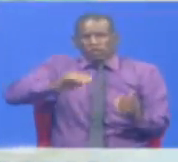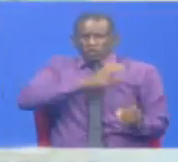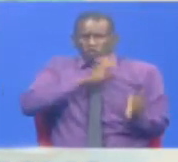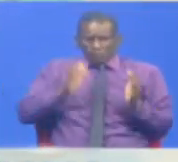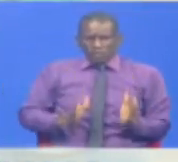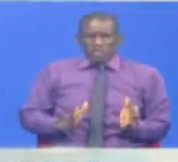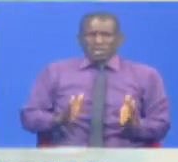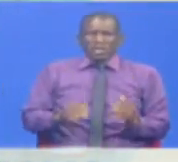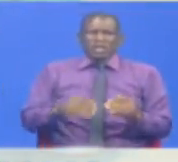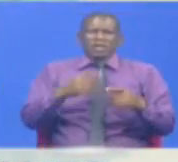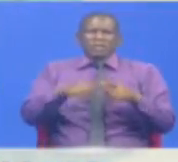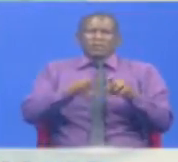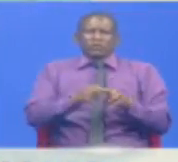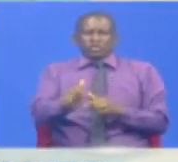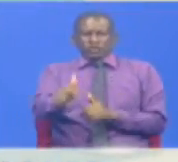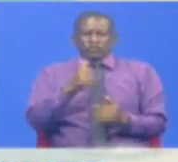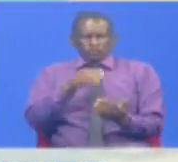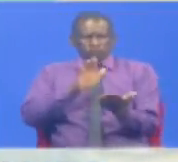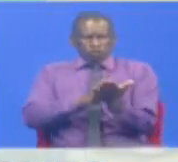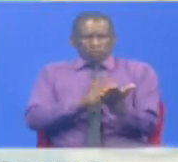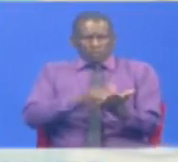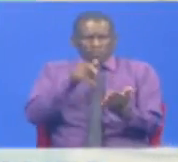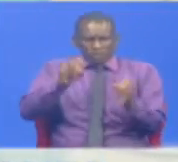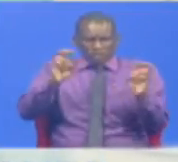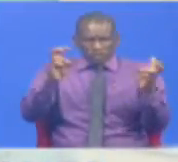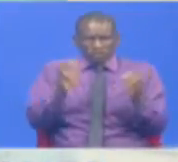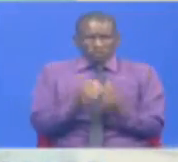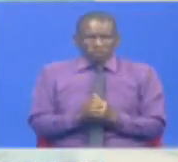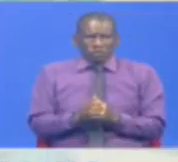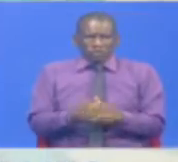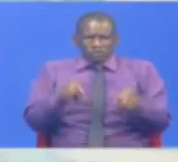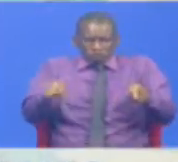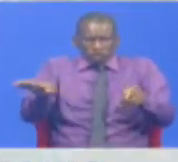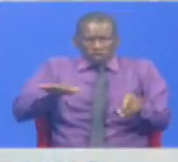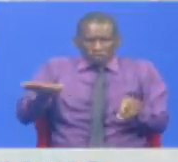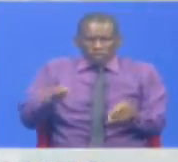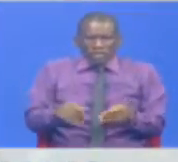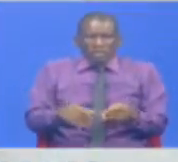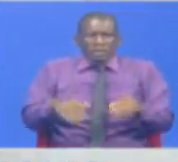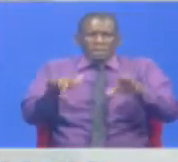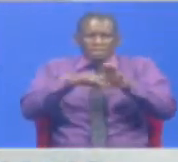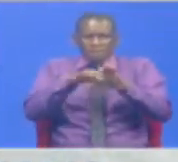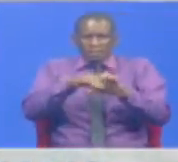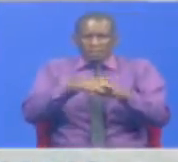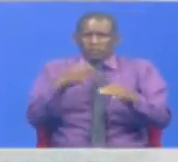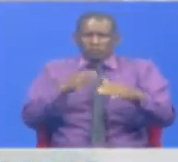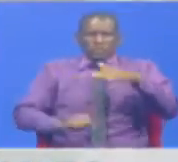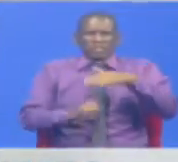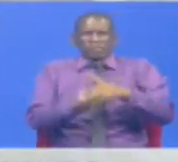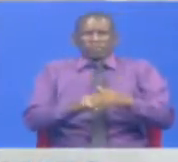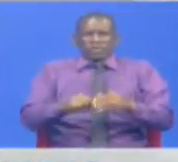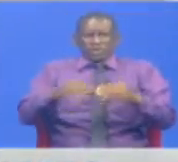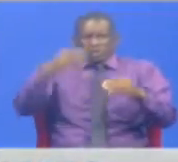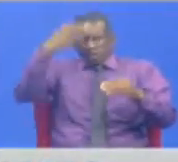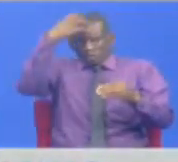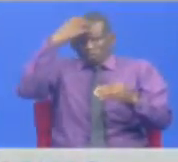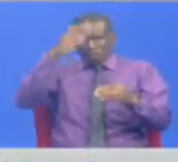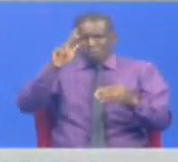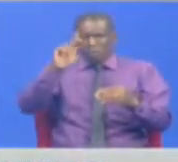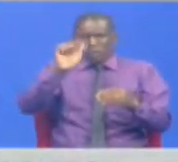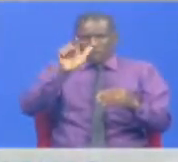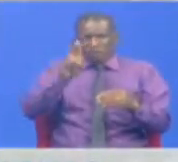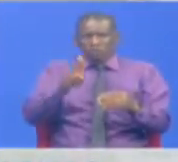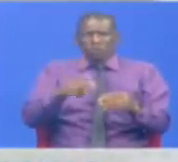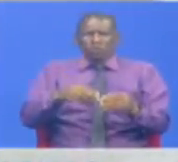Cherotich, however, declined to comment on the matter. This morning, faithfuls allied to Pope Kalul's faction vowed to stay put